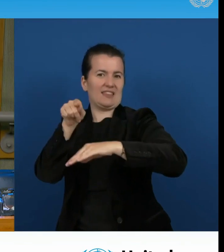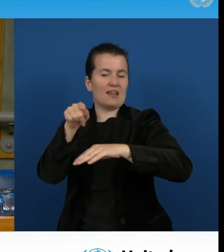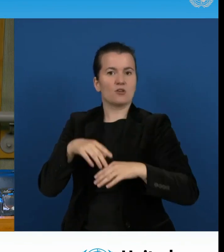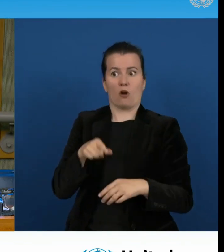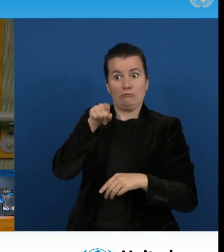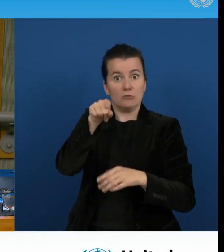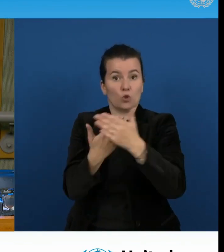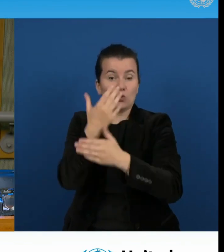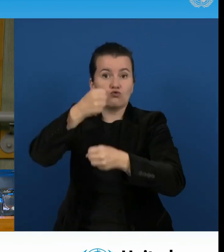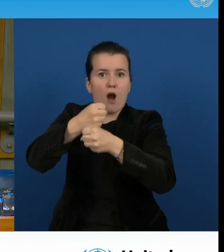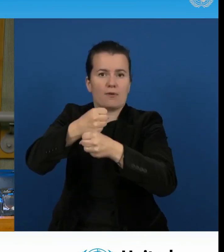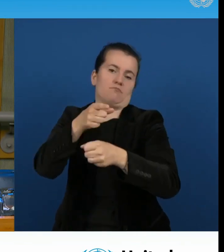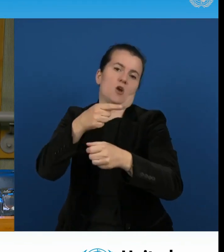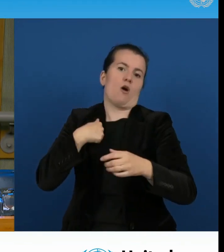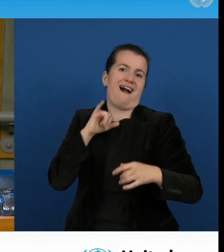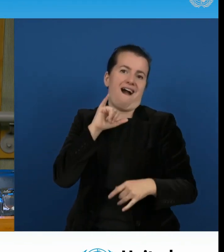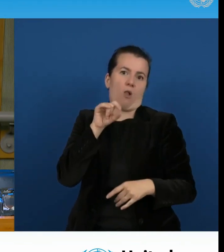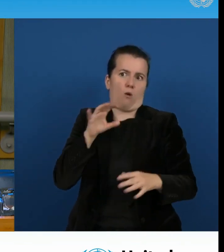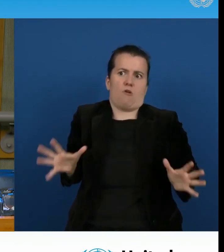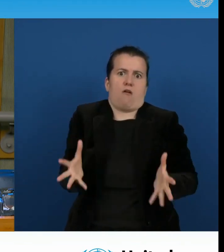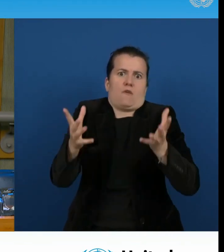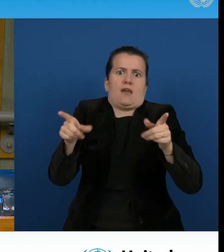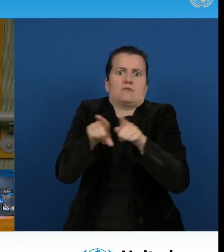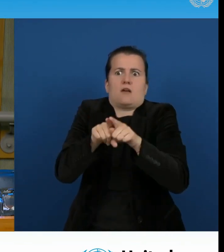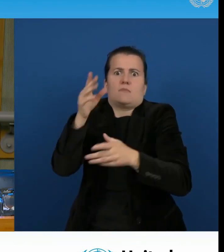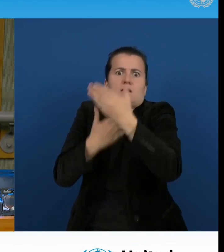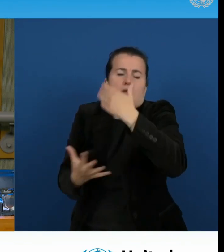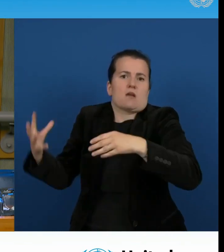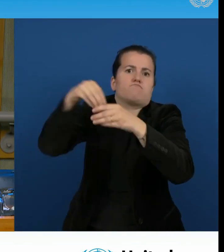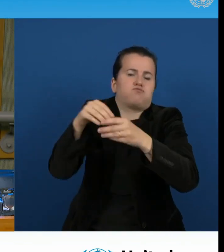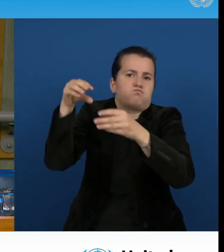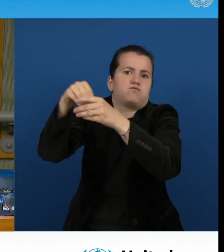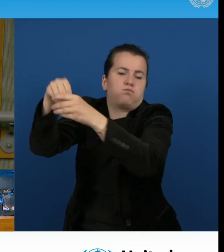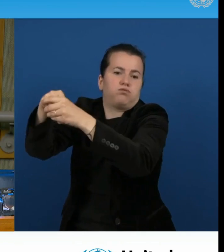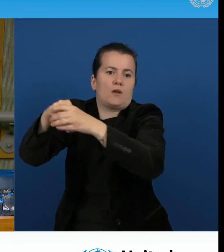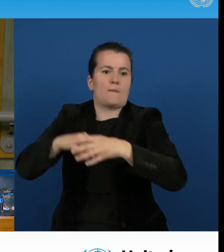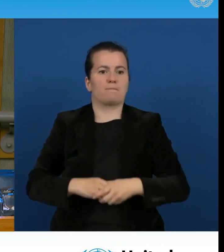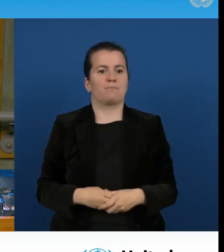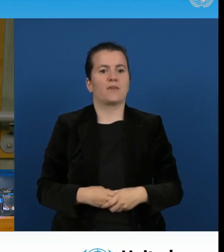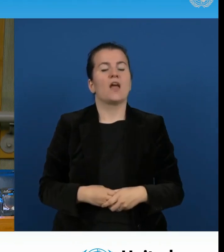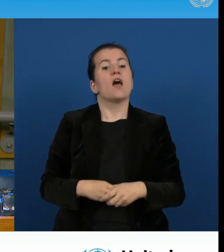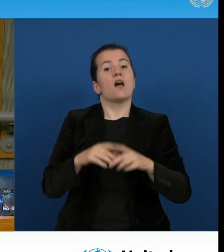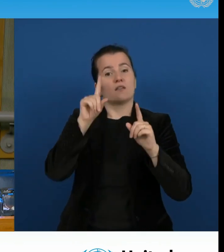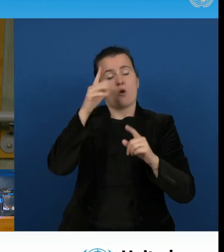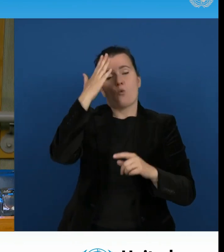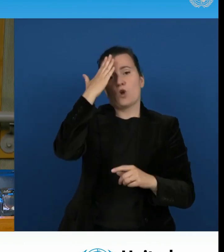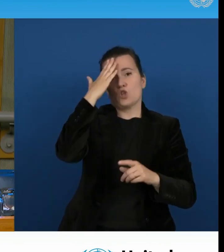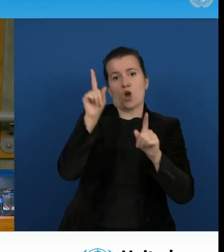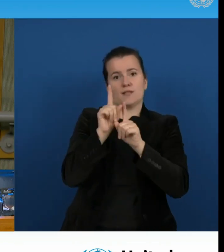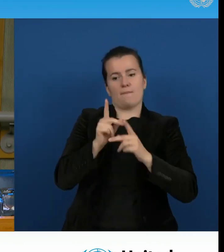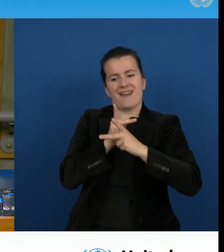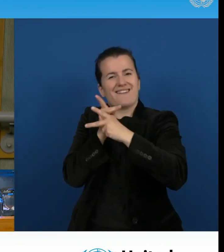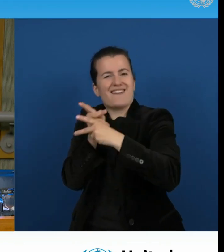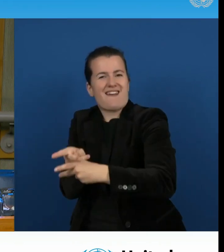relevance for the ILO's work on the inclusion of persons with disabilities is in the care and support economy. For working-age persons with